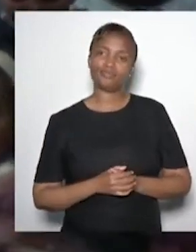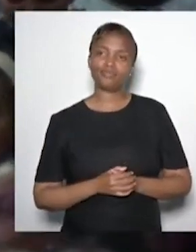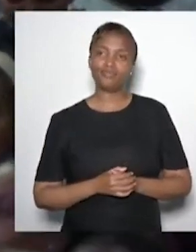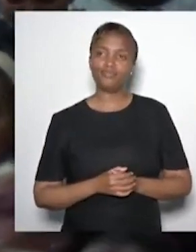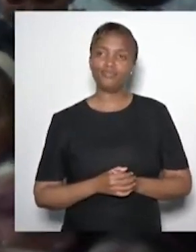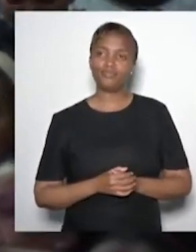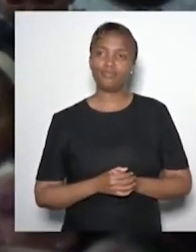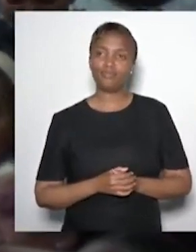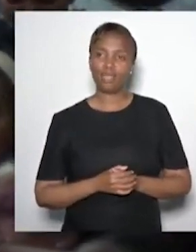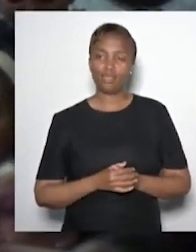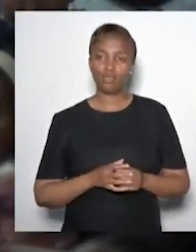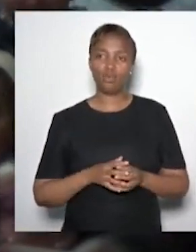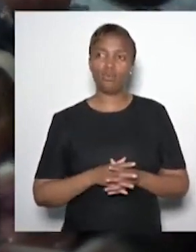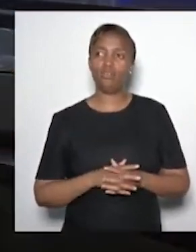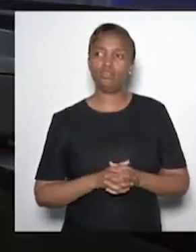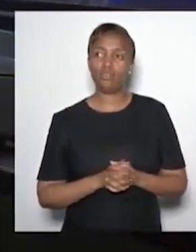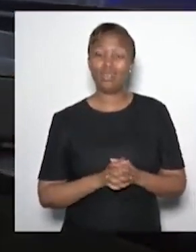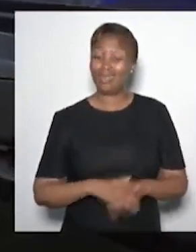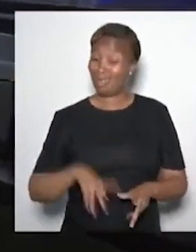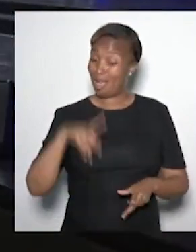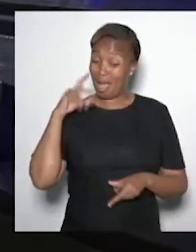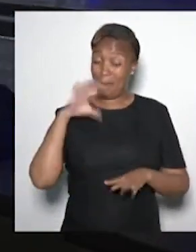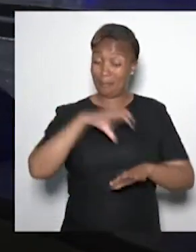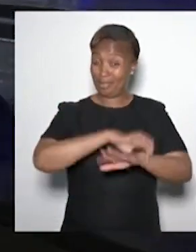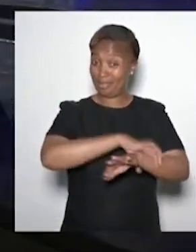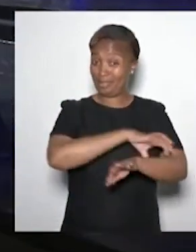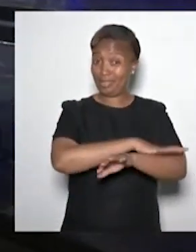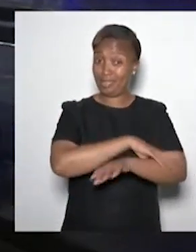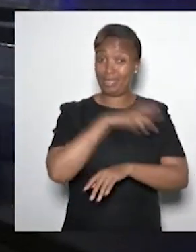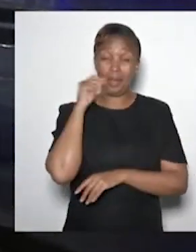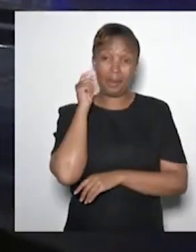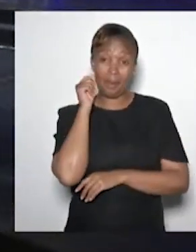Iwanuna wamchangana yeloye.